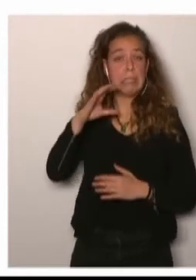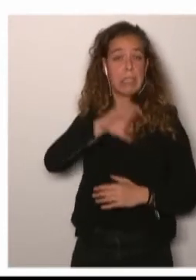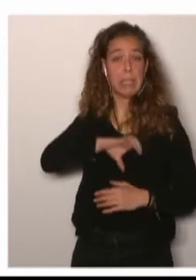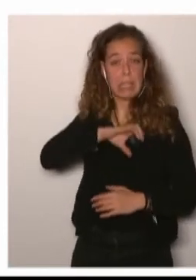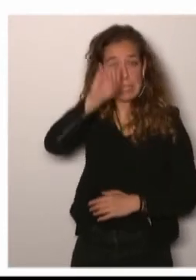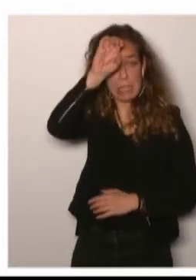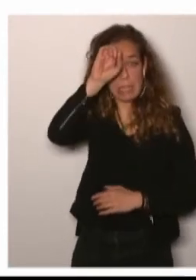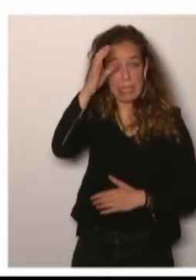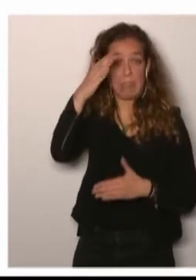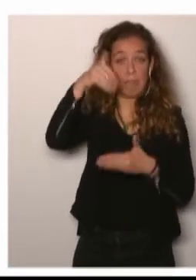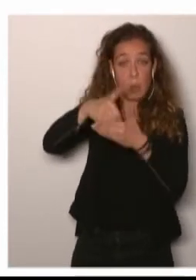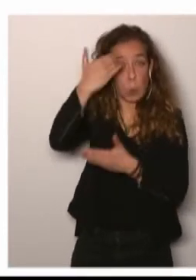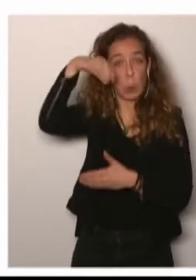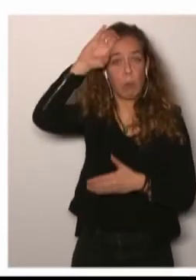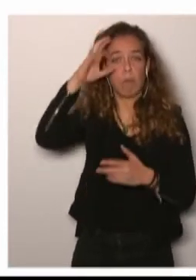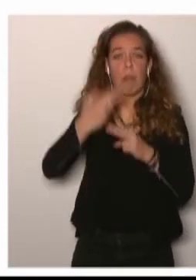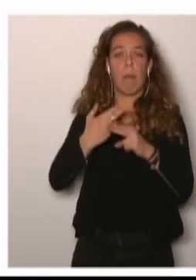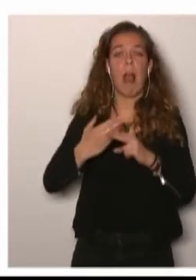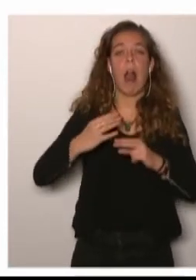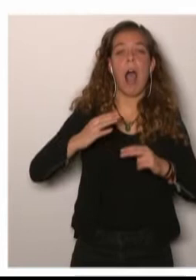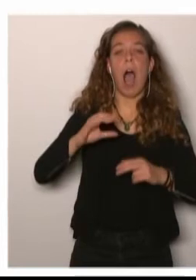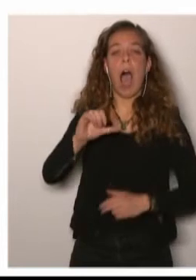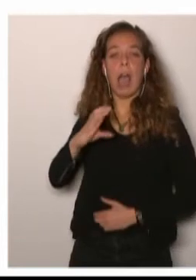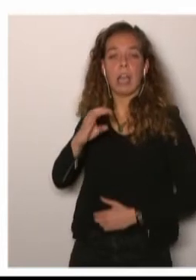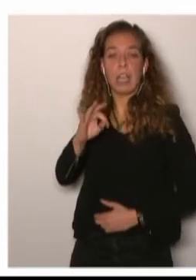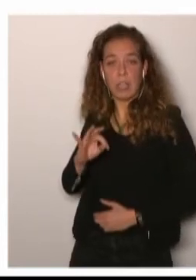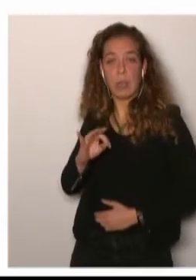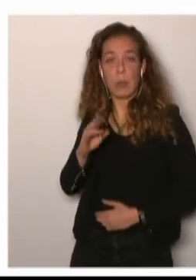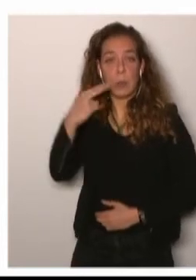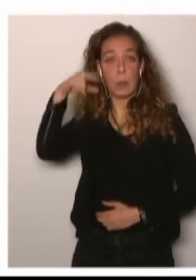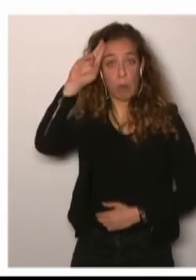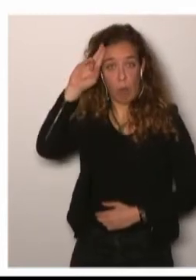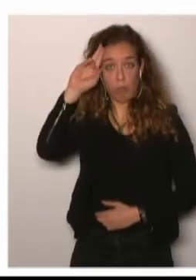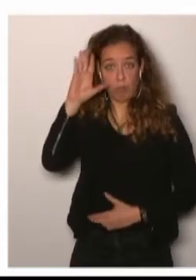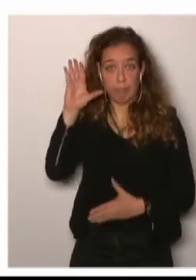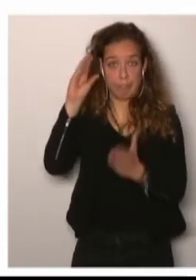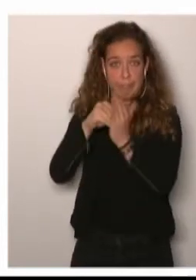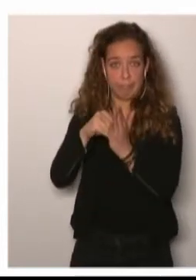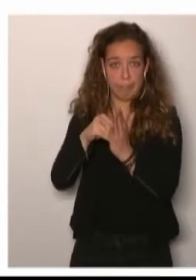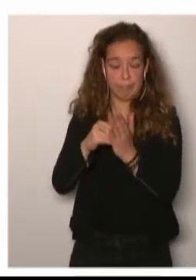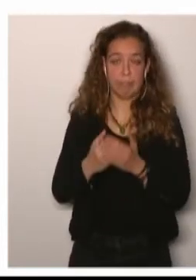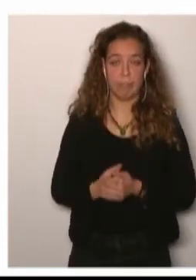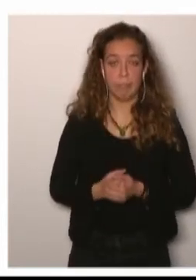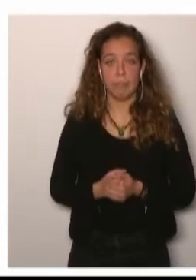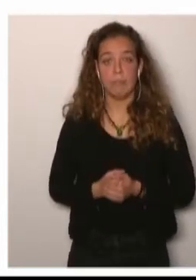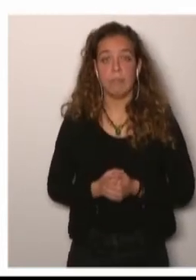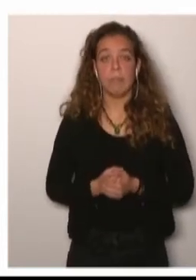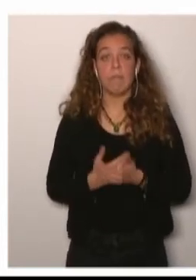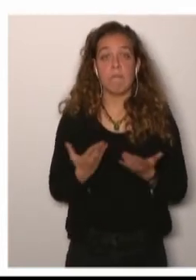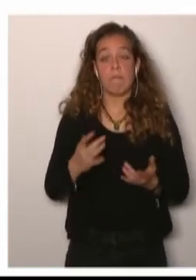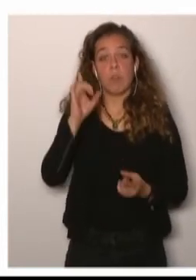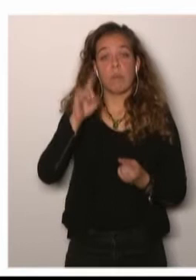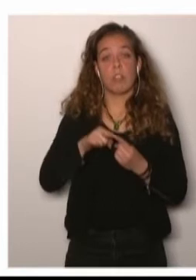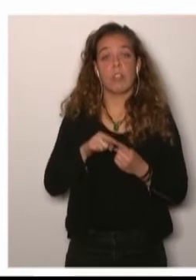clinical research. And I believe contributing really towards facilitating broader and more timely access to innovation for patients.